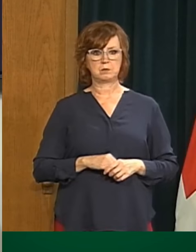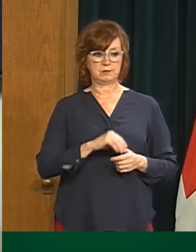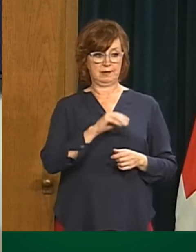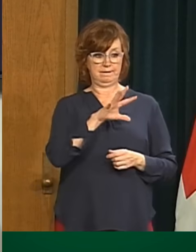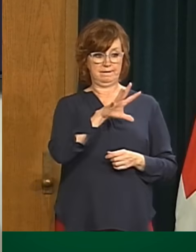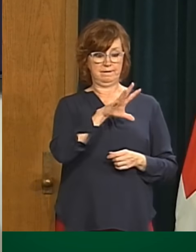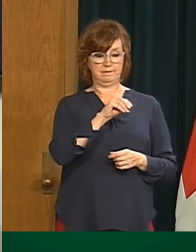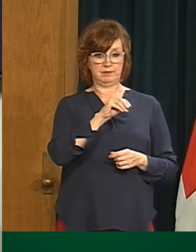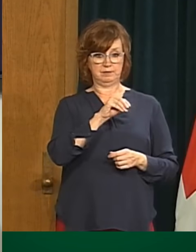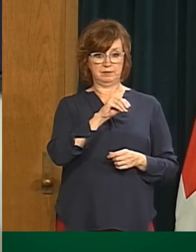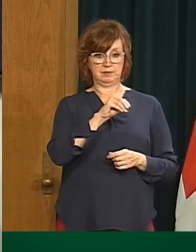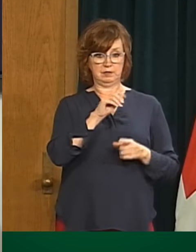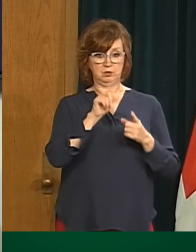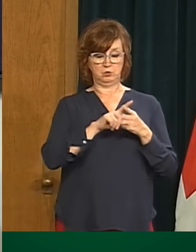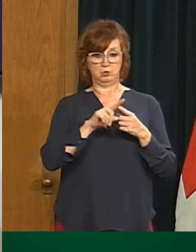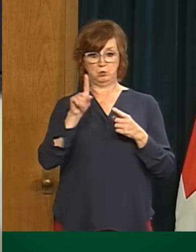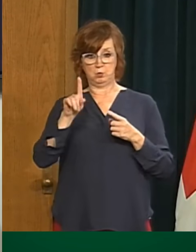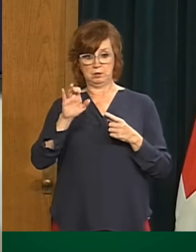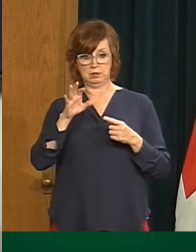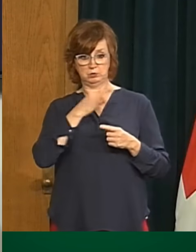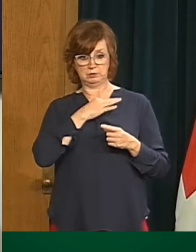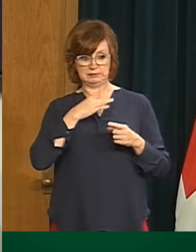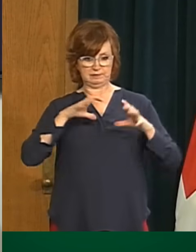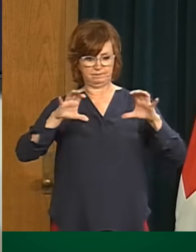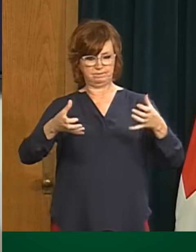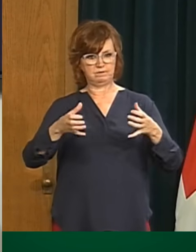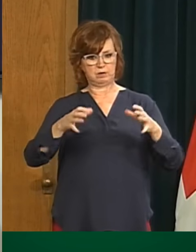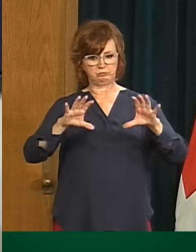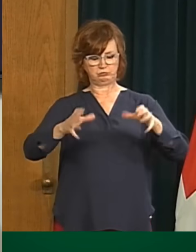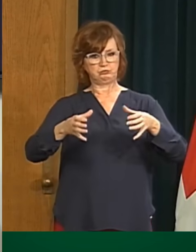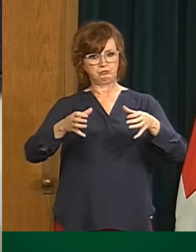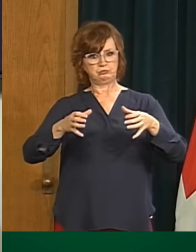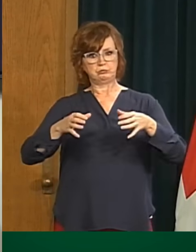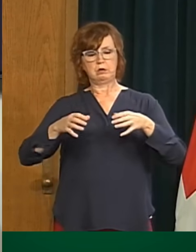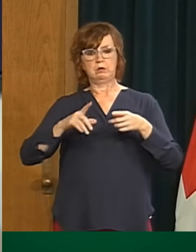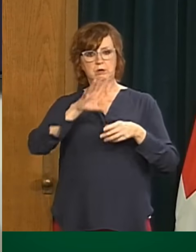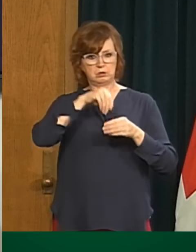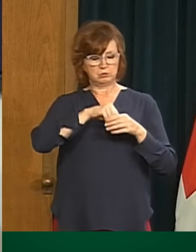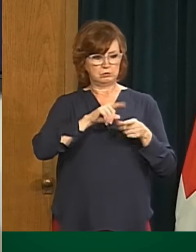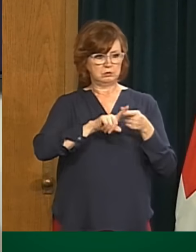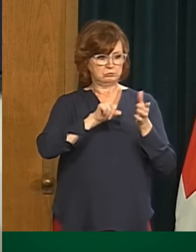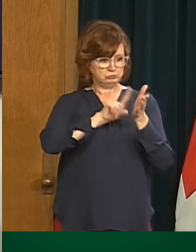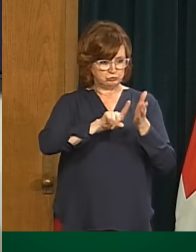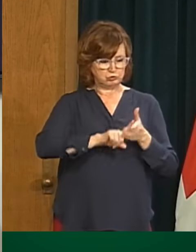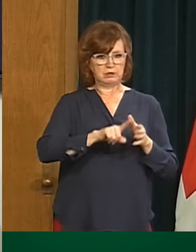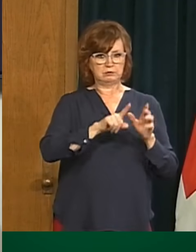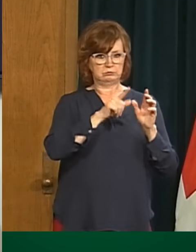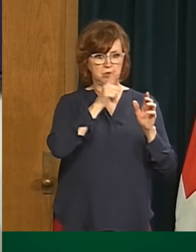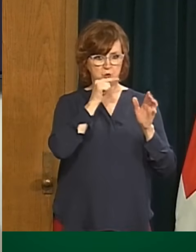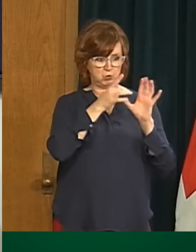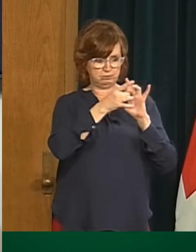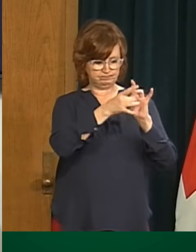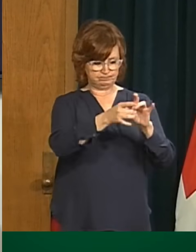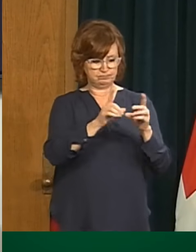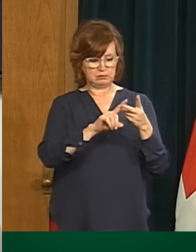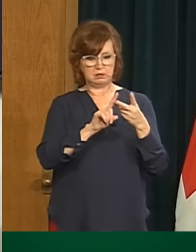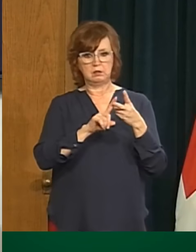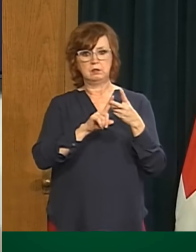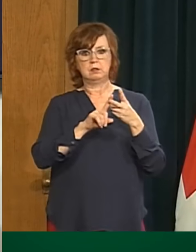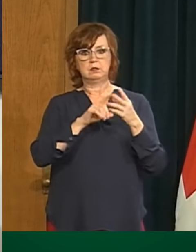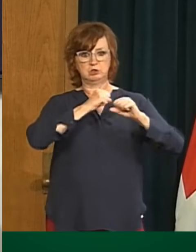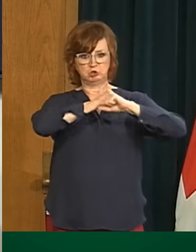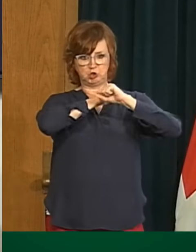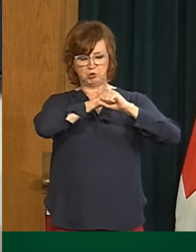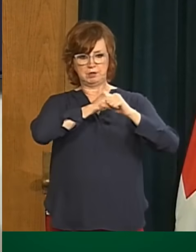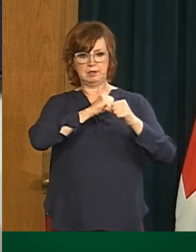that I mentioned where we're also having staff go up there around contact tracing, environmental services, security services, and other supports.